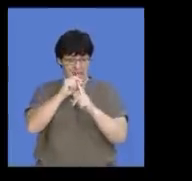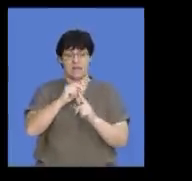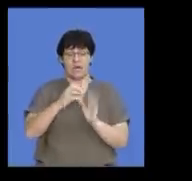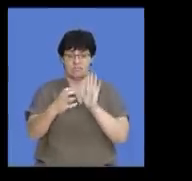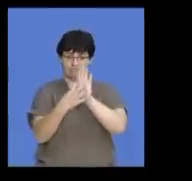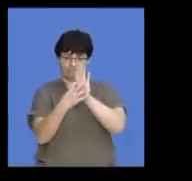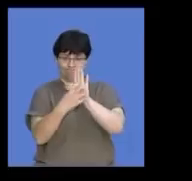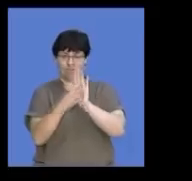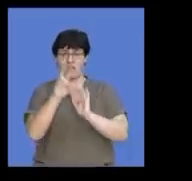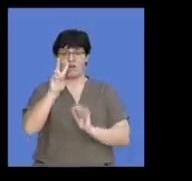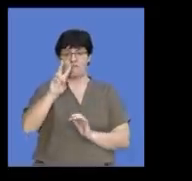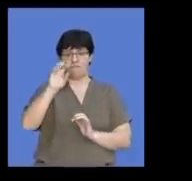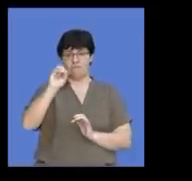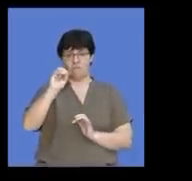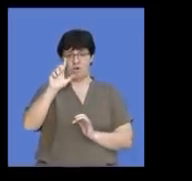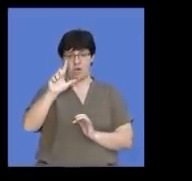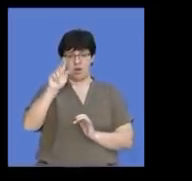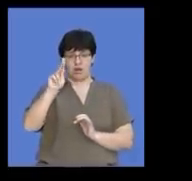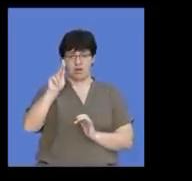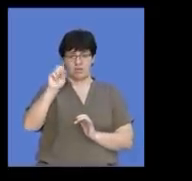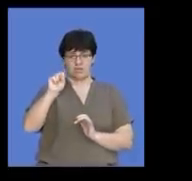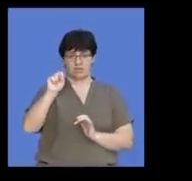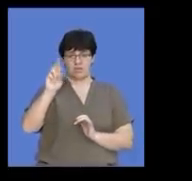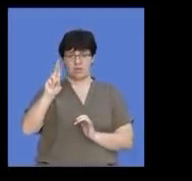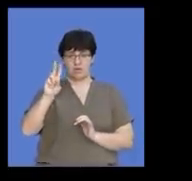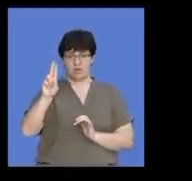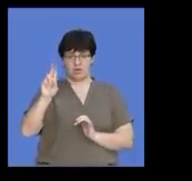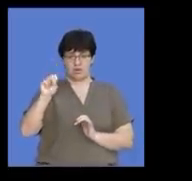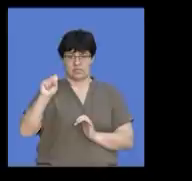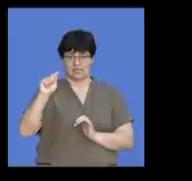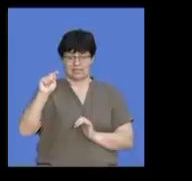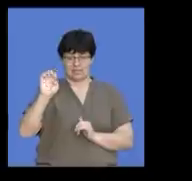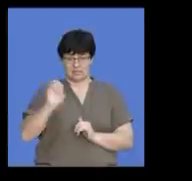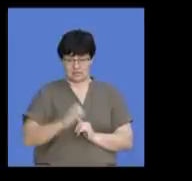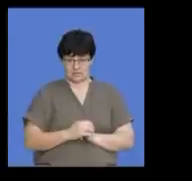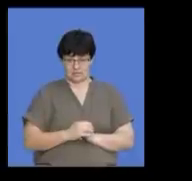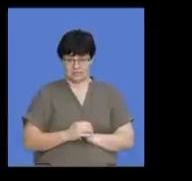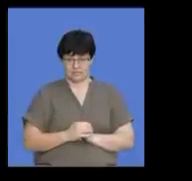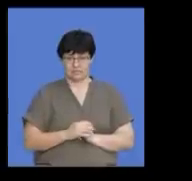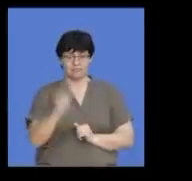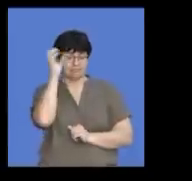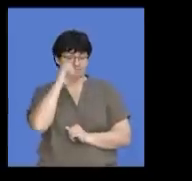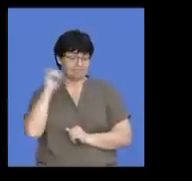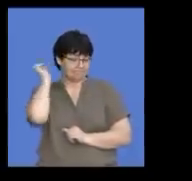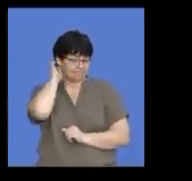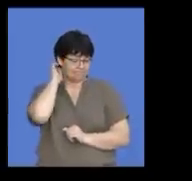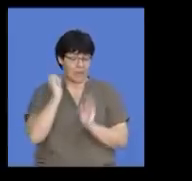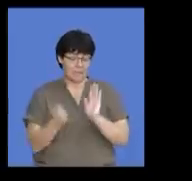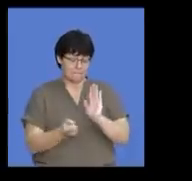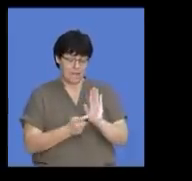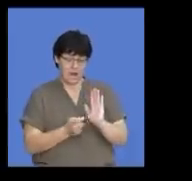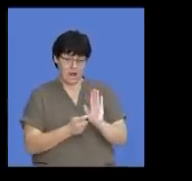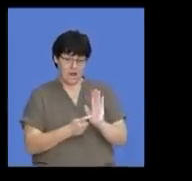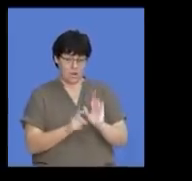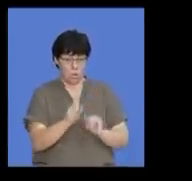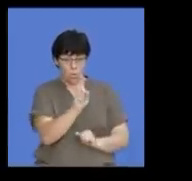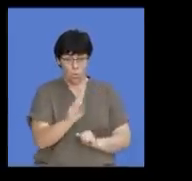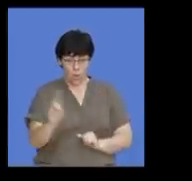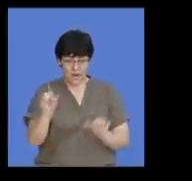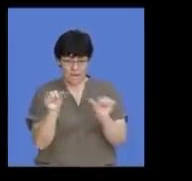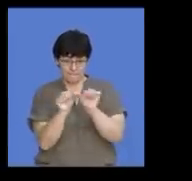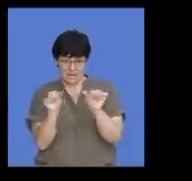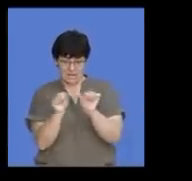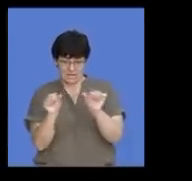of Volkslist. Let's look at how you lay it out. Note, there is one mark allocated to the measurement